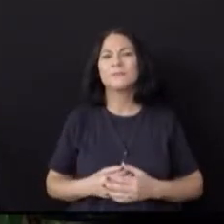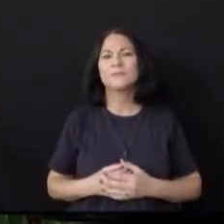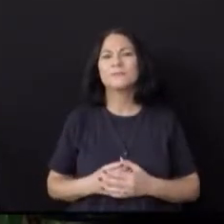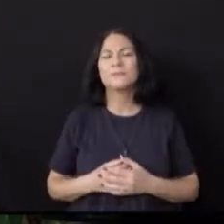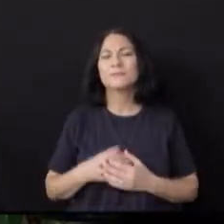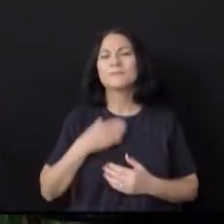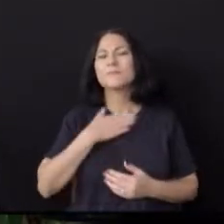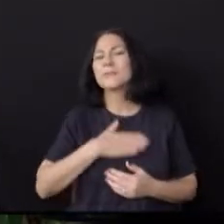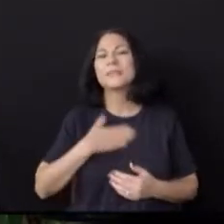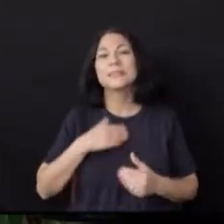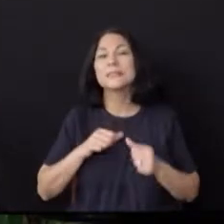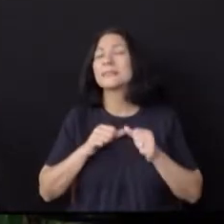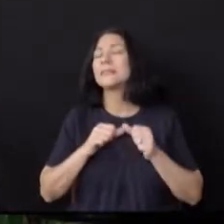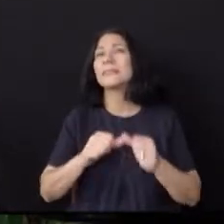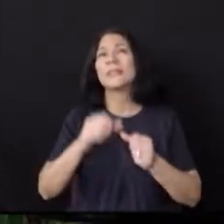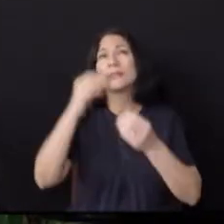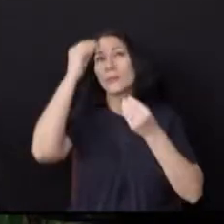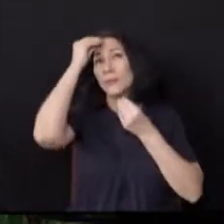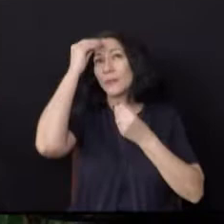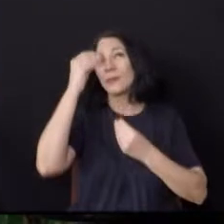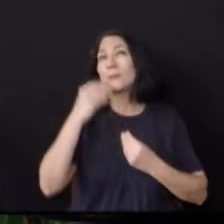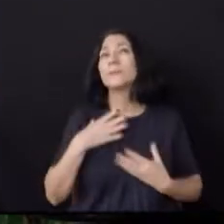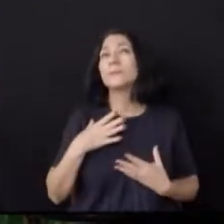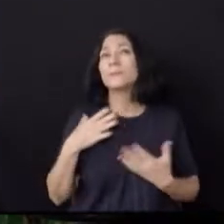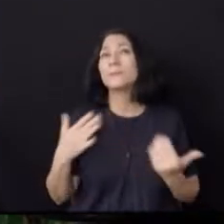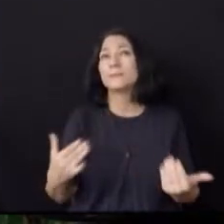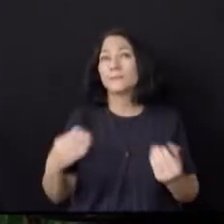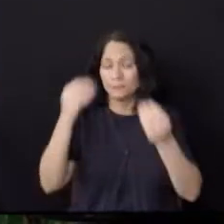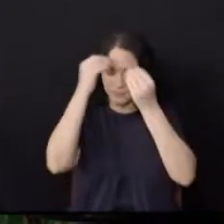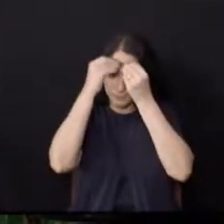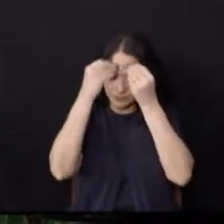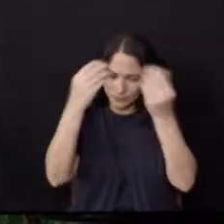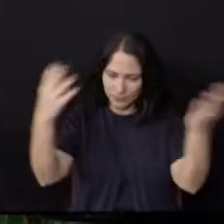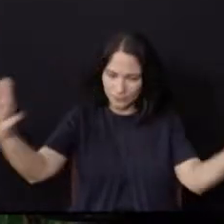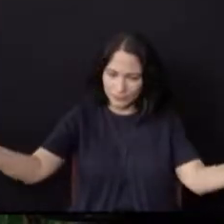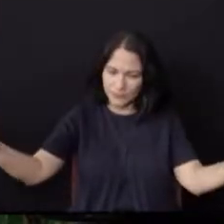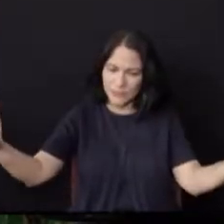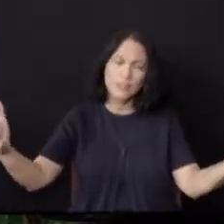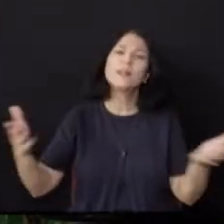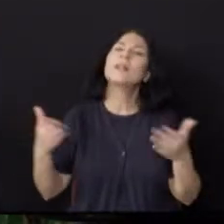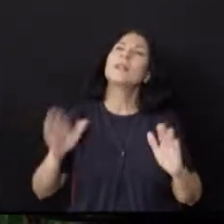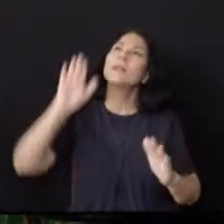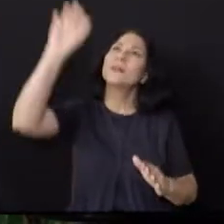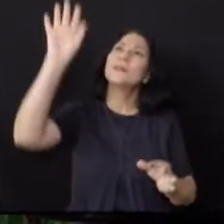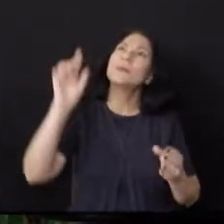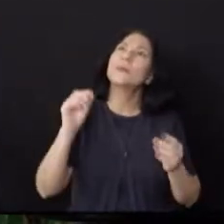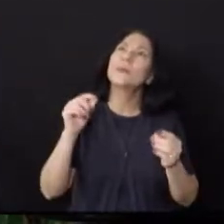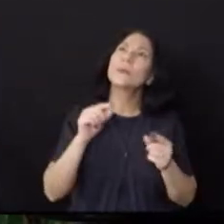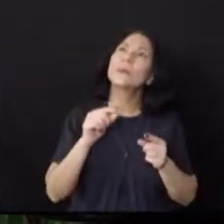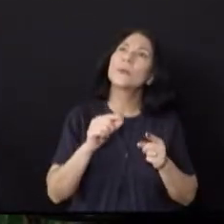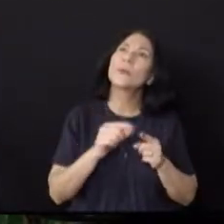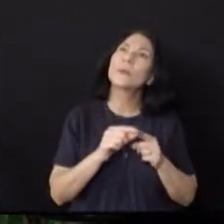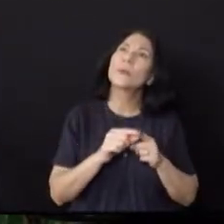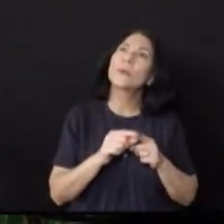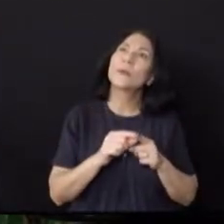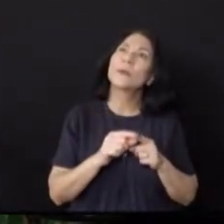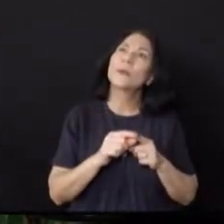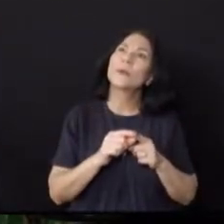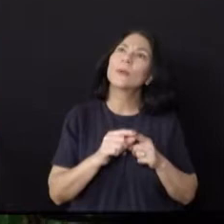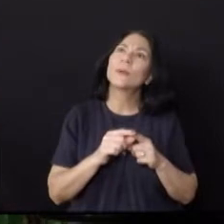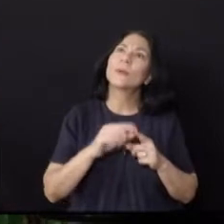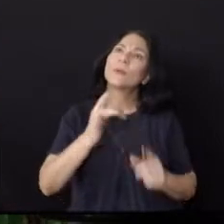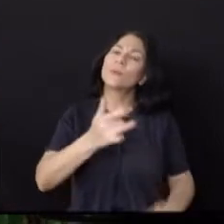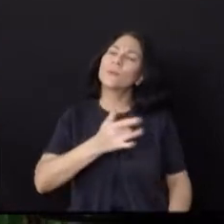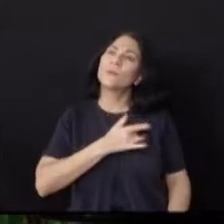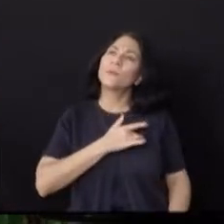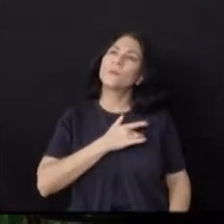So please continue to speak to us now, O Lord. May your word ring true in our hearts. May it bear fruit in and through